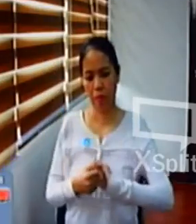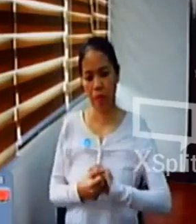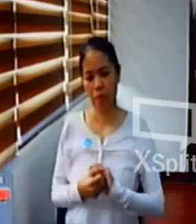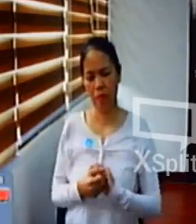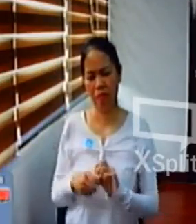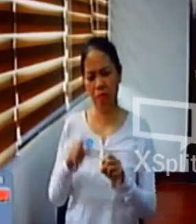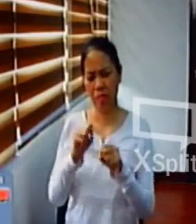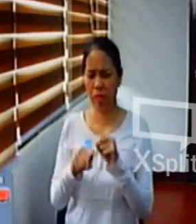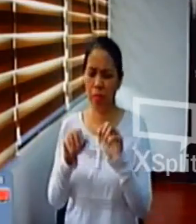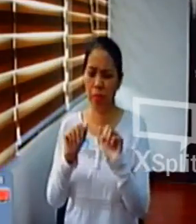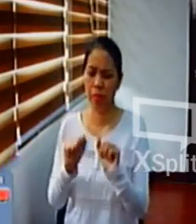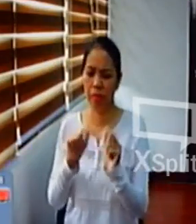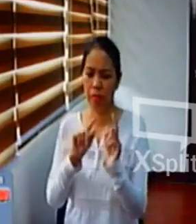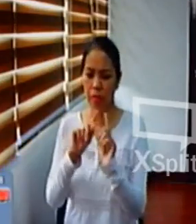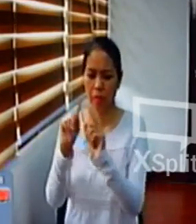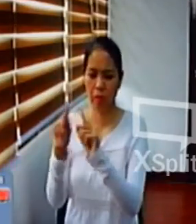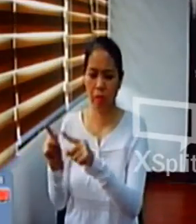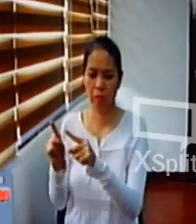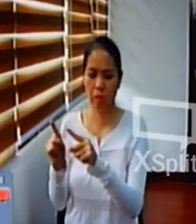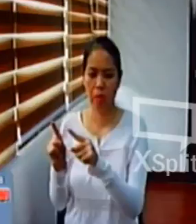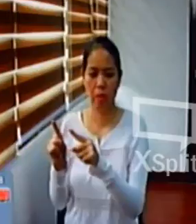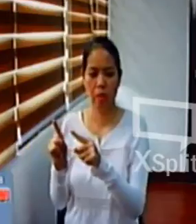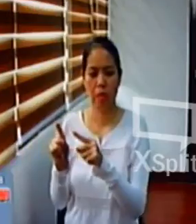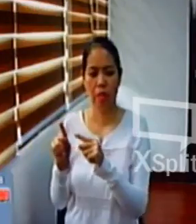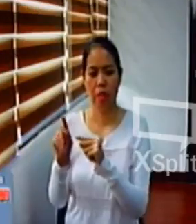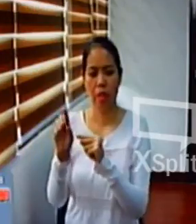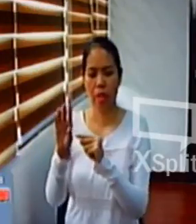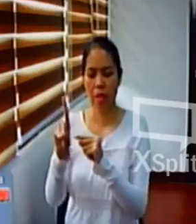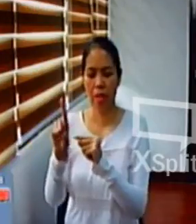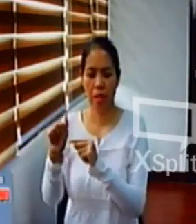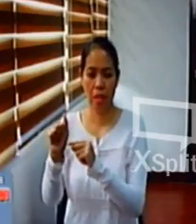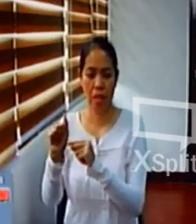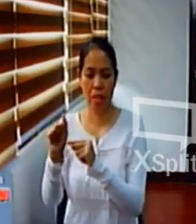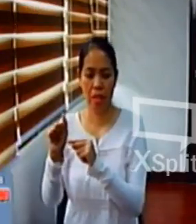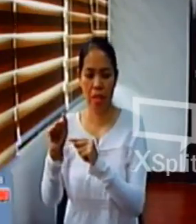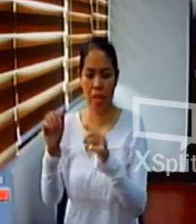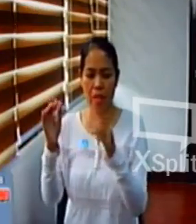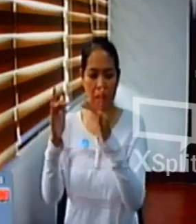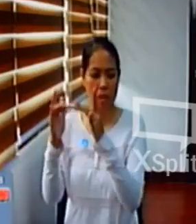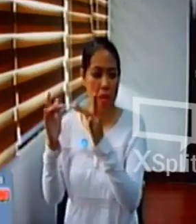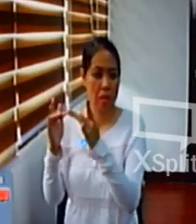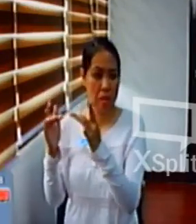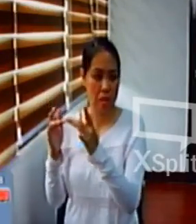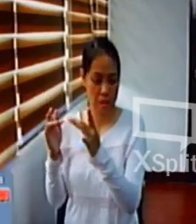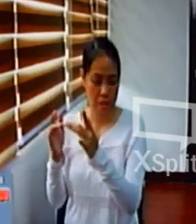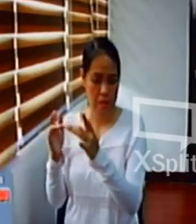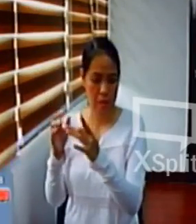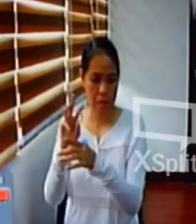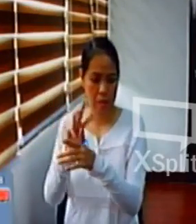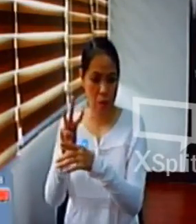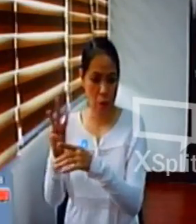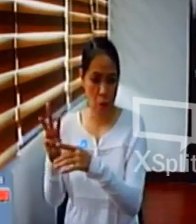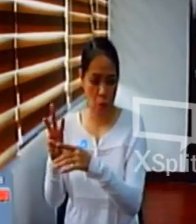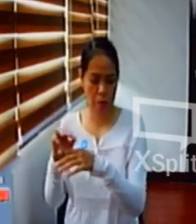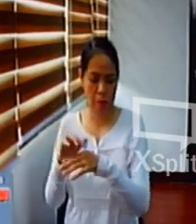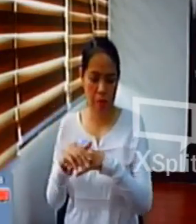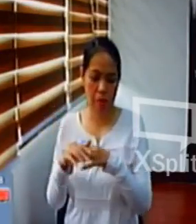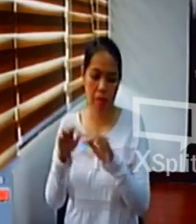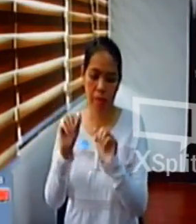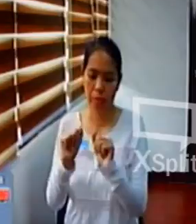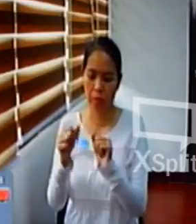you can go to the DA website and you can see there